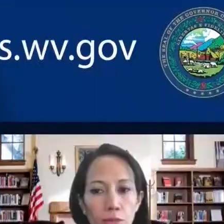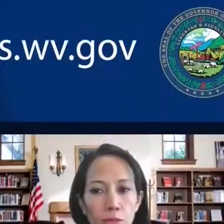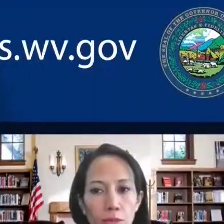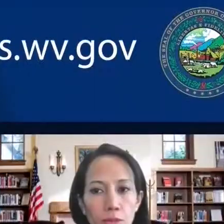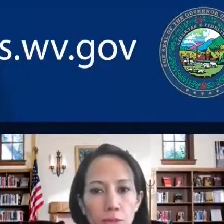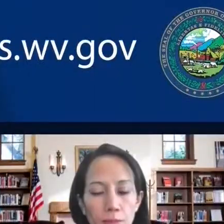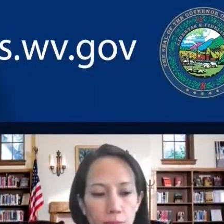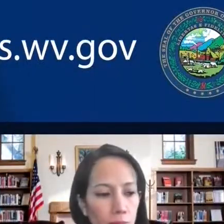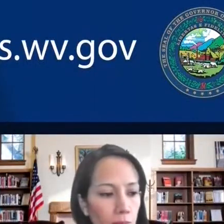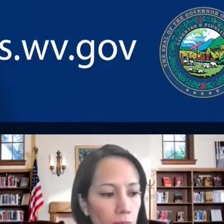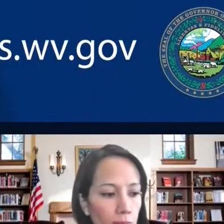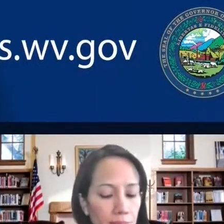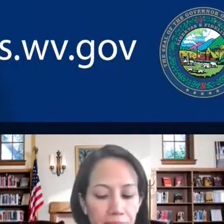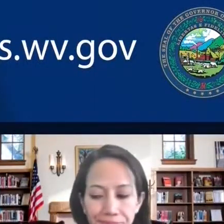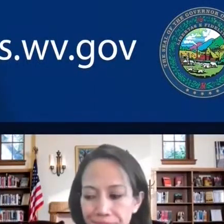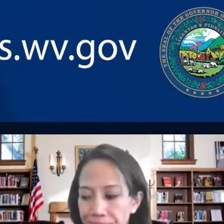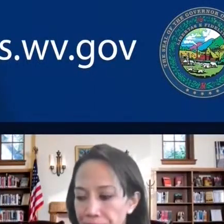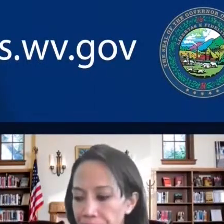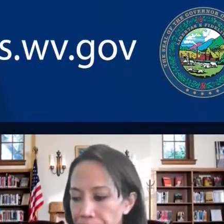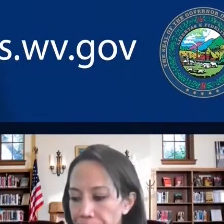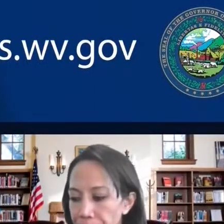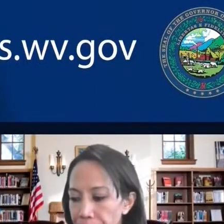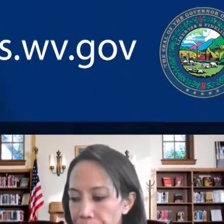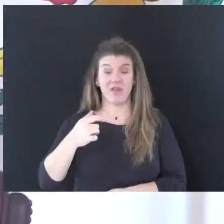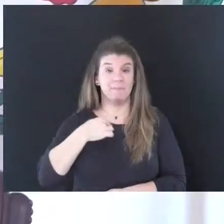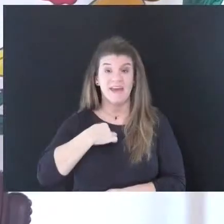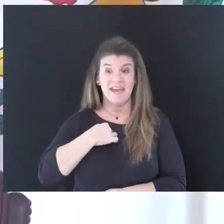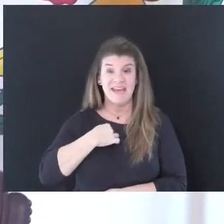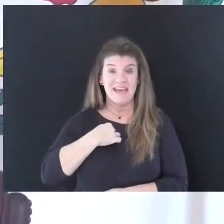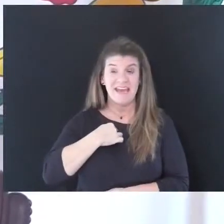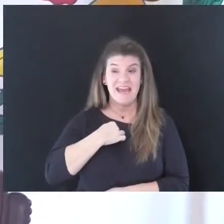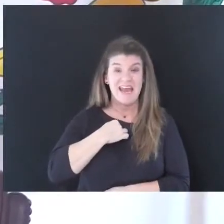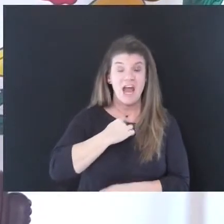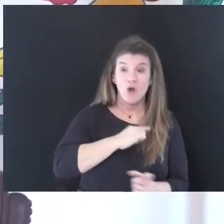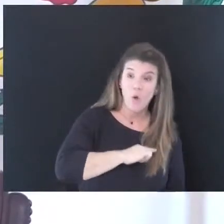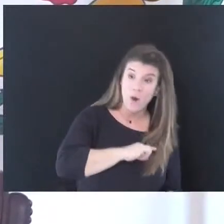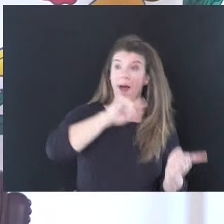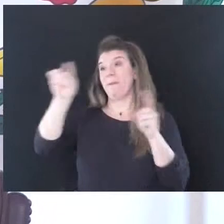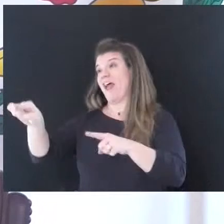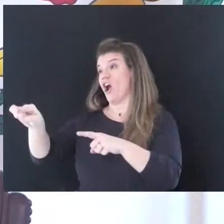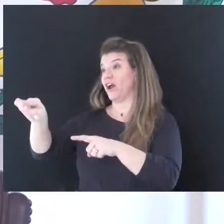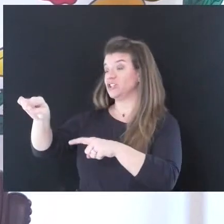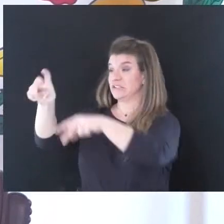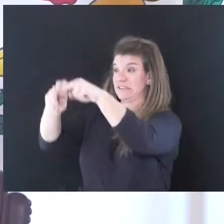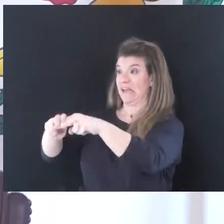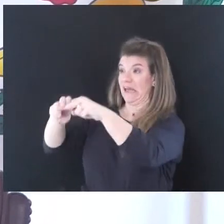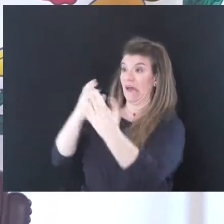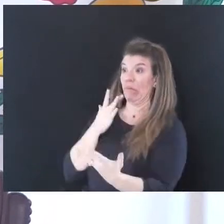Well, Phil, you know, other than me just running up there and sitting on somebody,